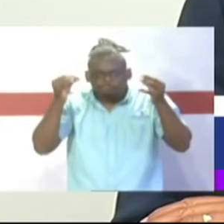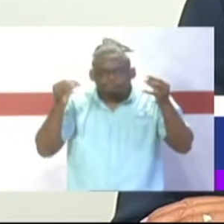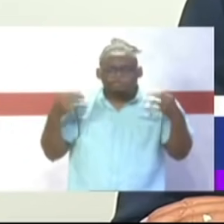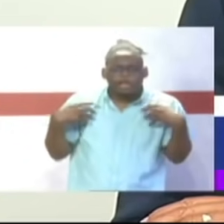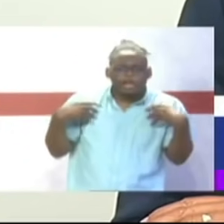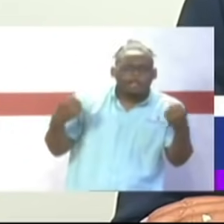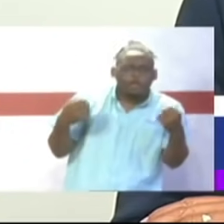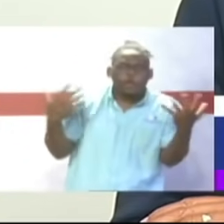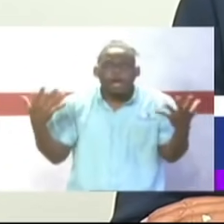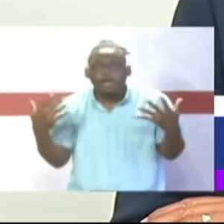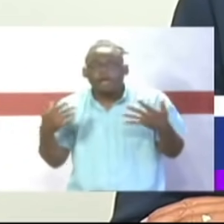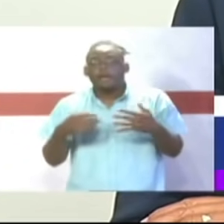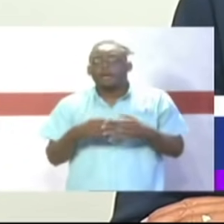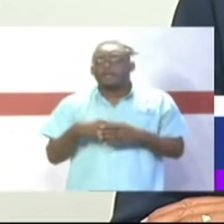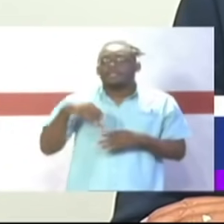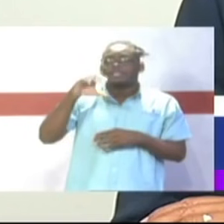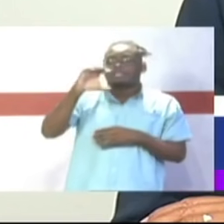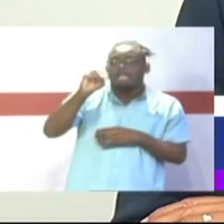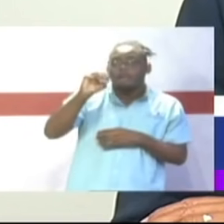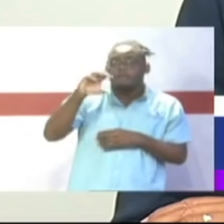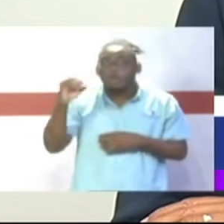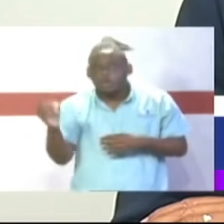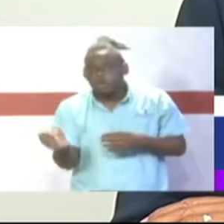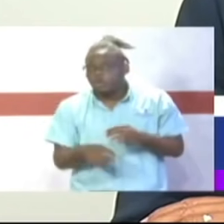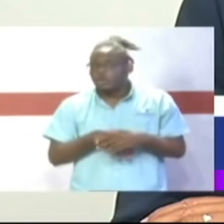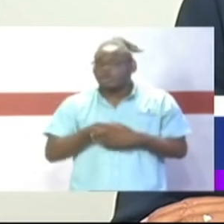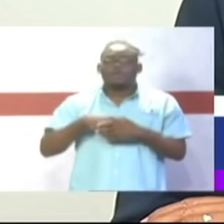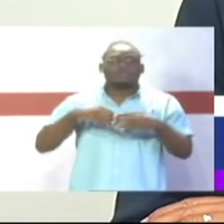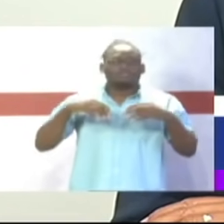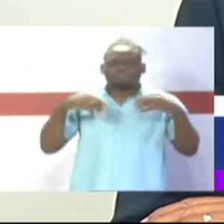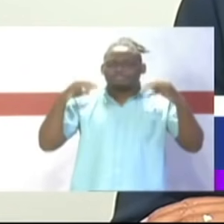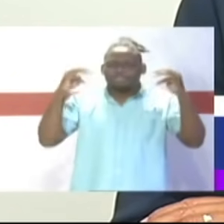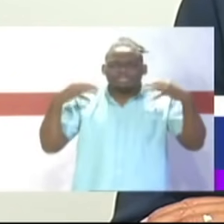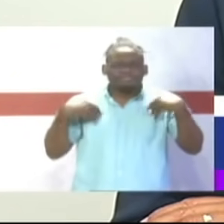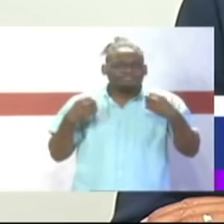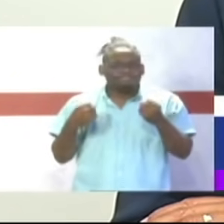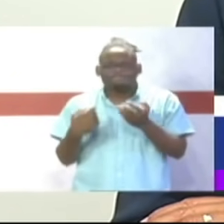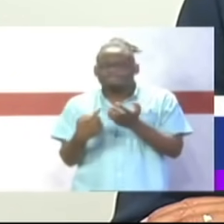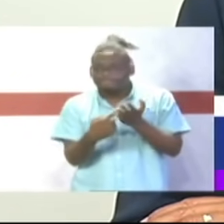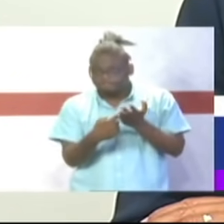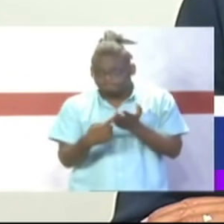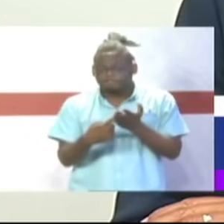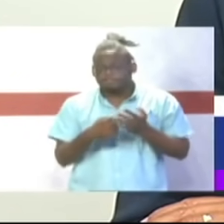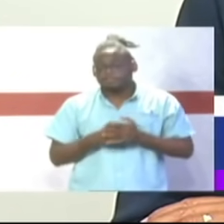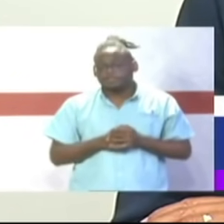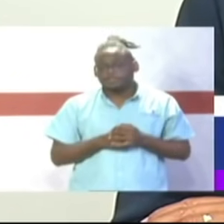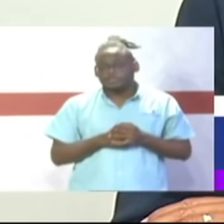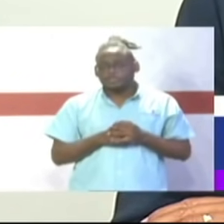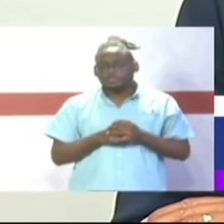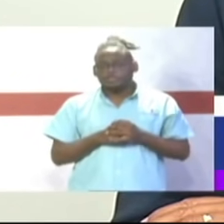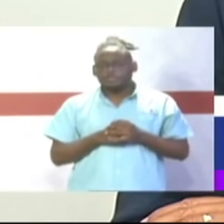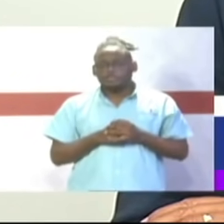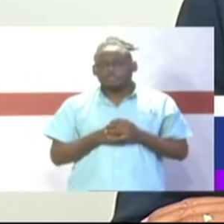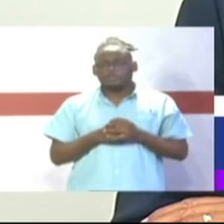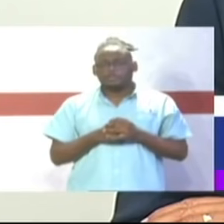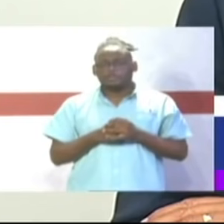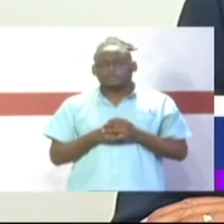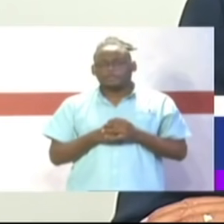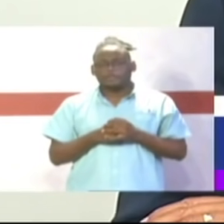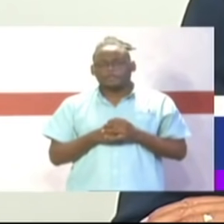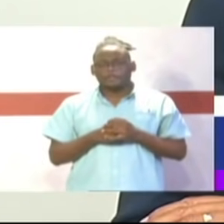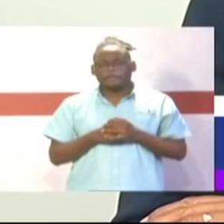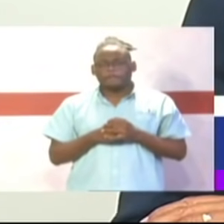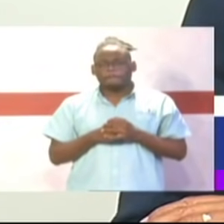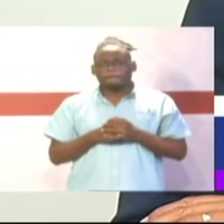Officer, Dr. Hines, who will give him the epidemiological response and report on the